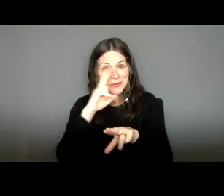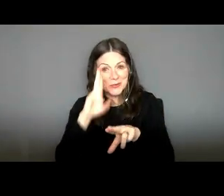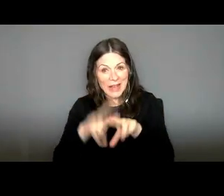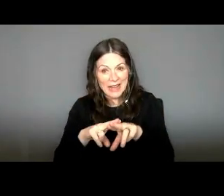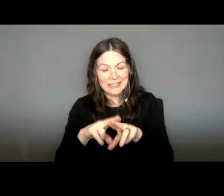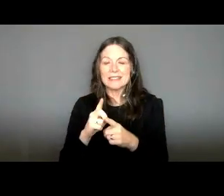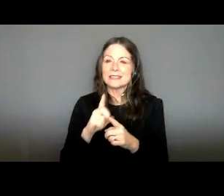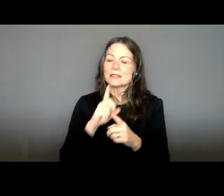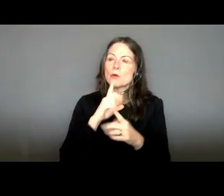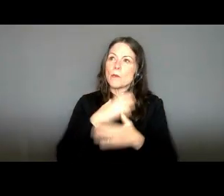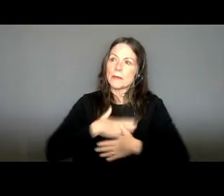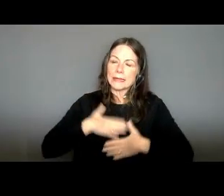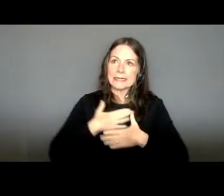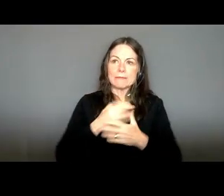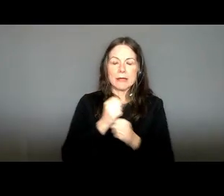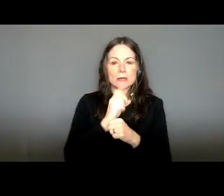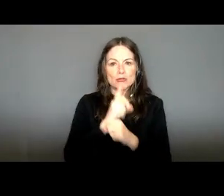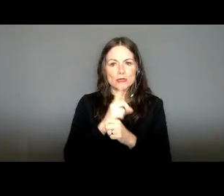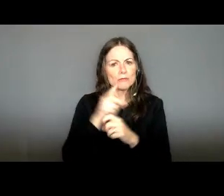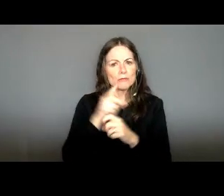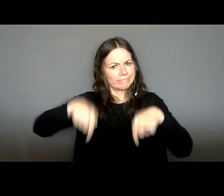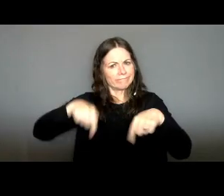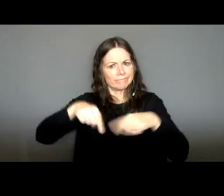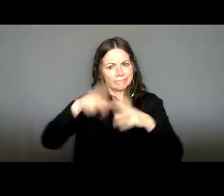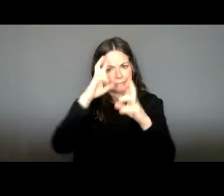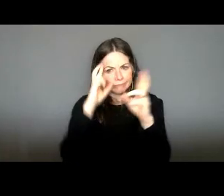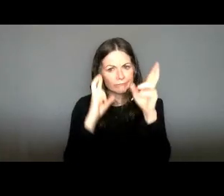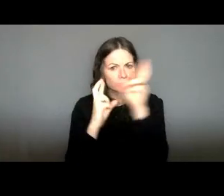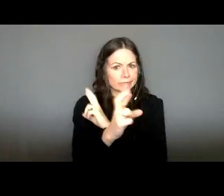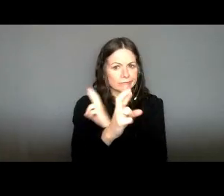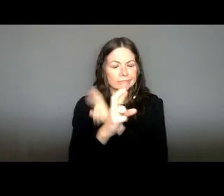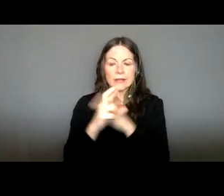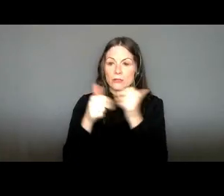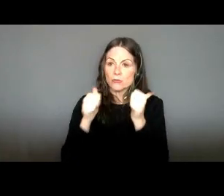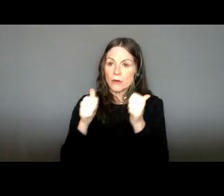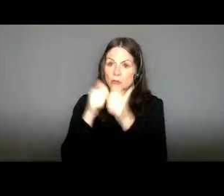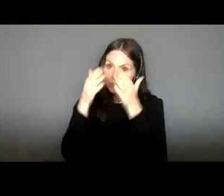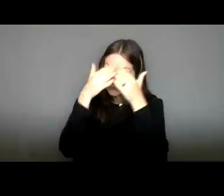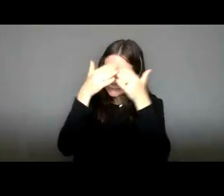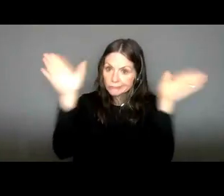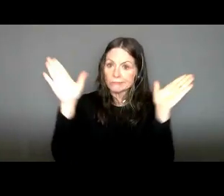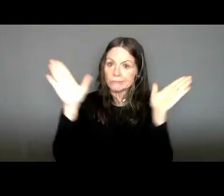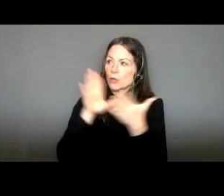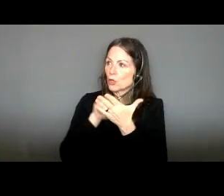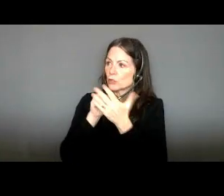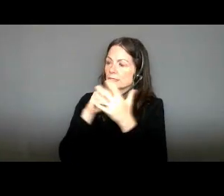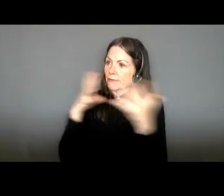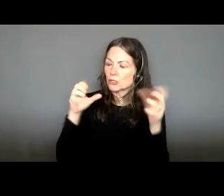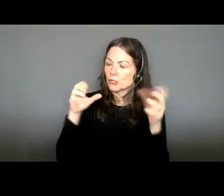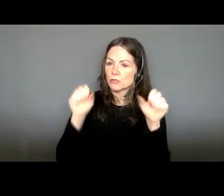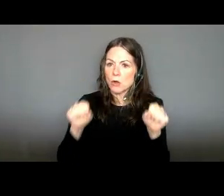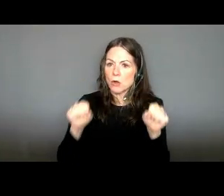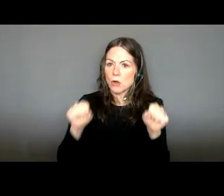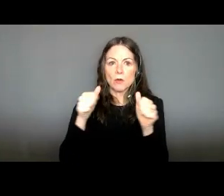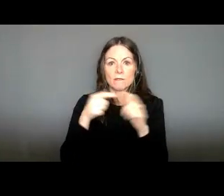together with respect and really learn as much as possible from us, from each other, from the chat, where we encourage you to